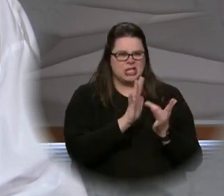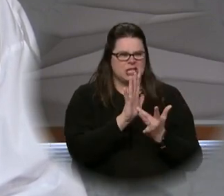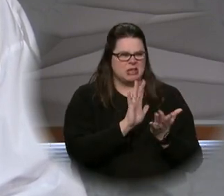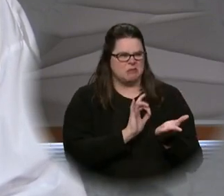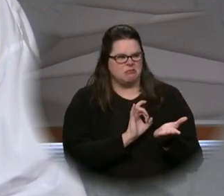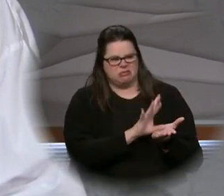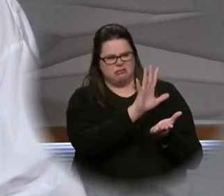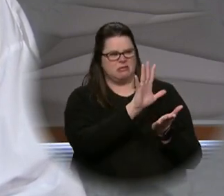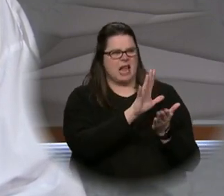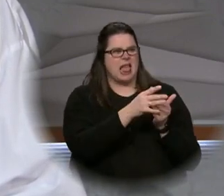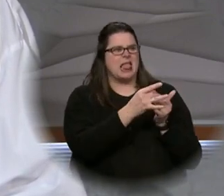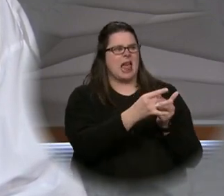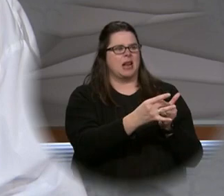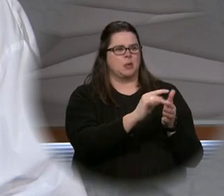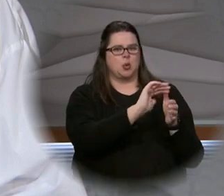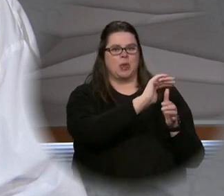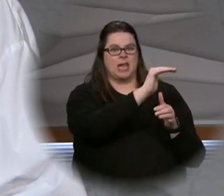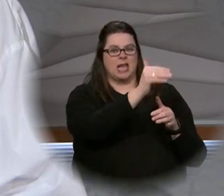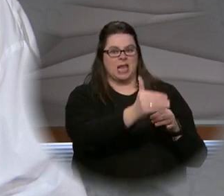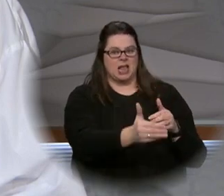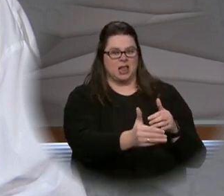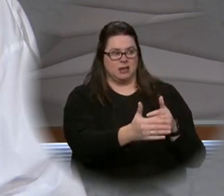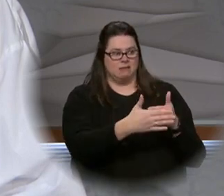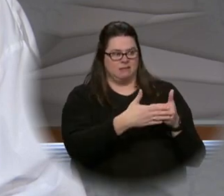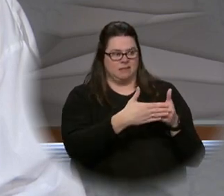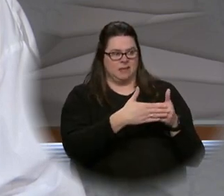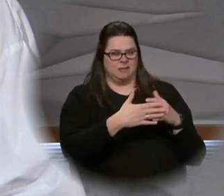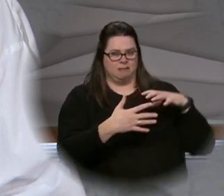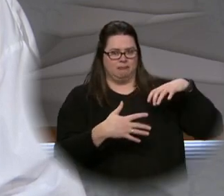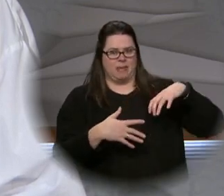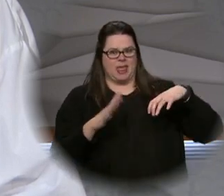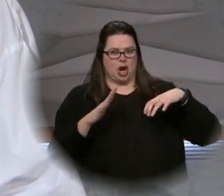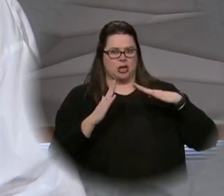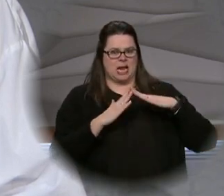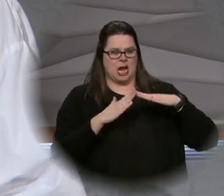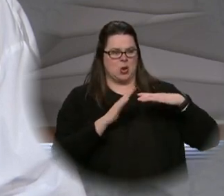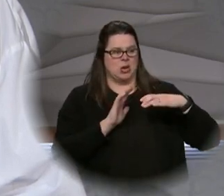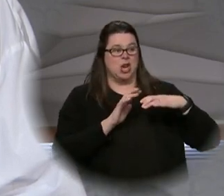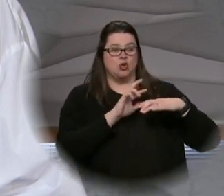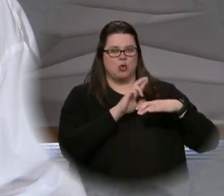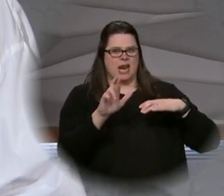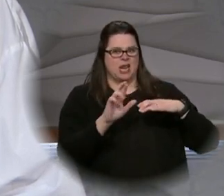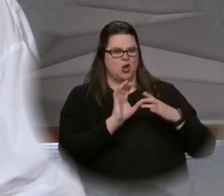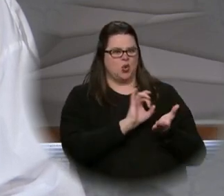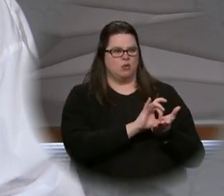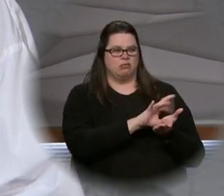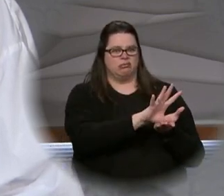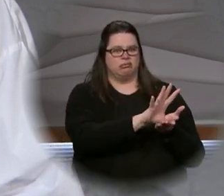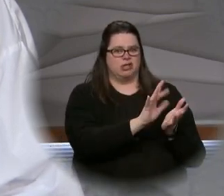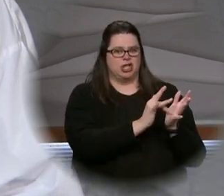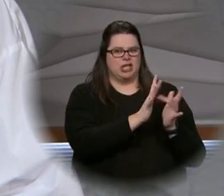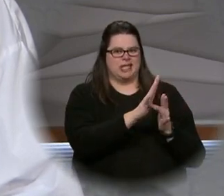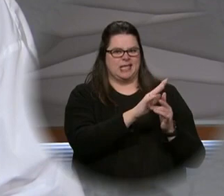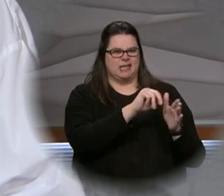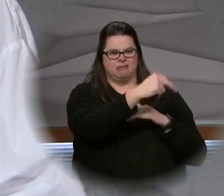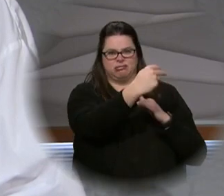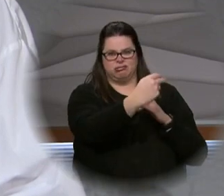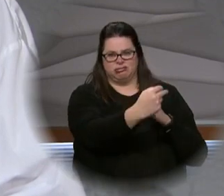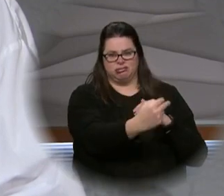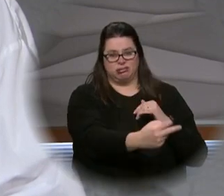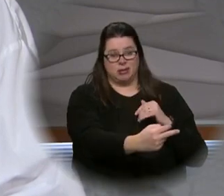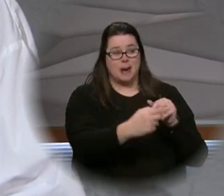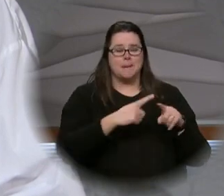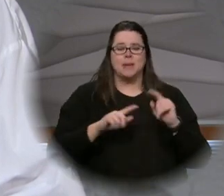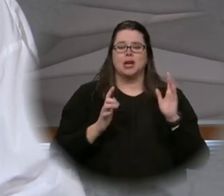the brow of the hill on which their town had been built, to hurl him down headlong.